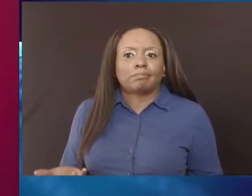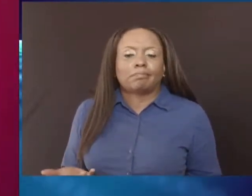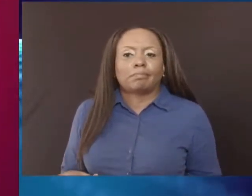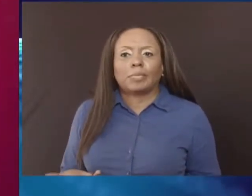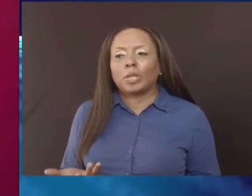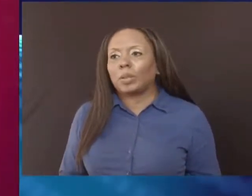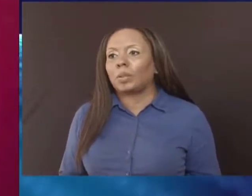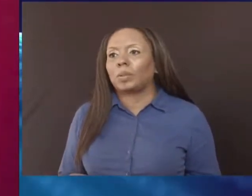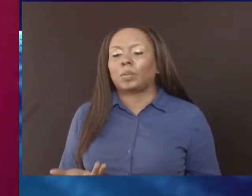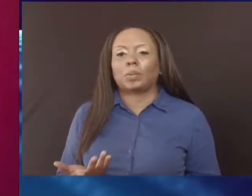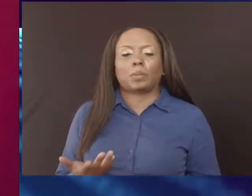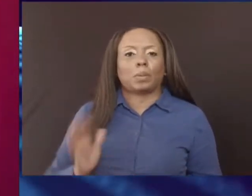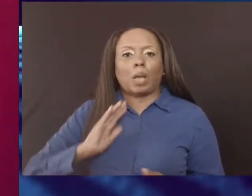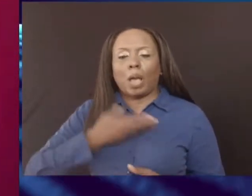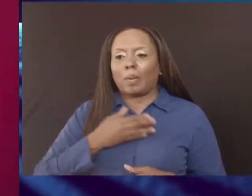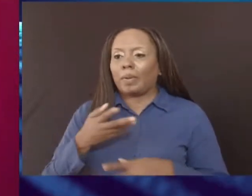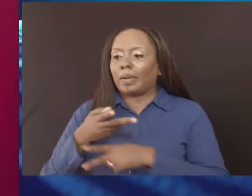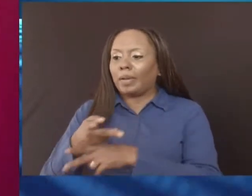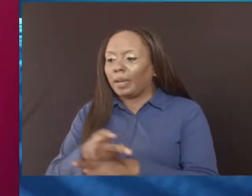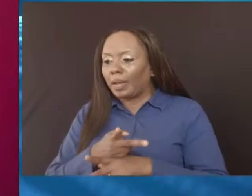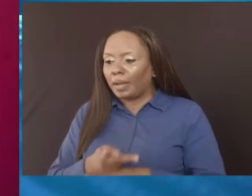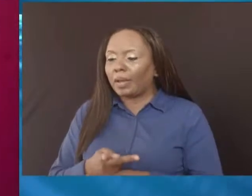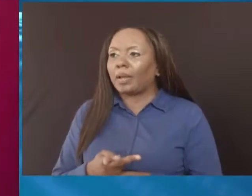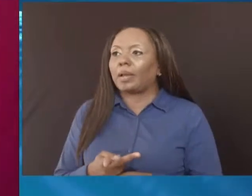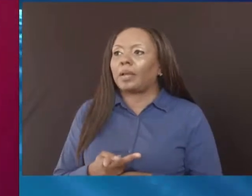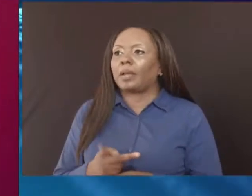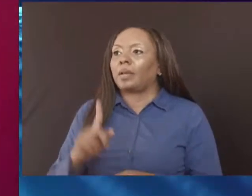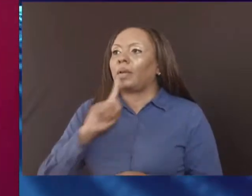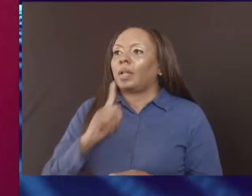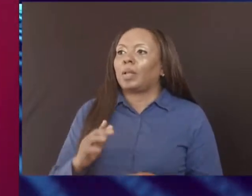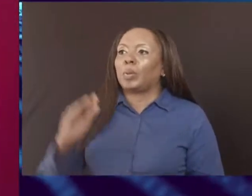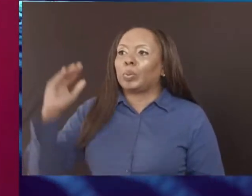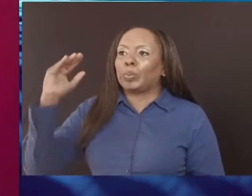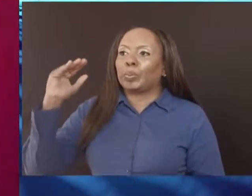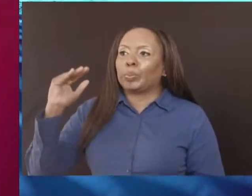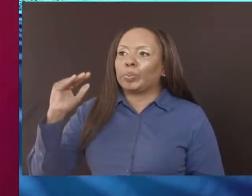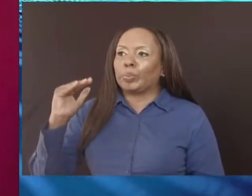the level of care that we're accustomed to is going to be impaired.